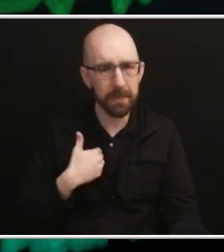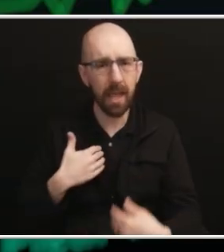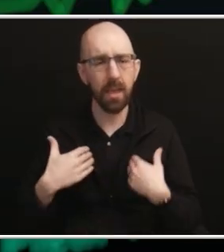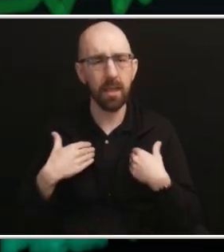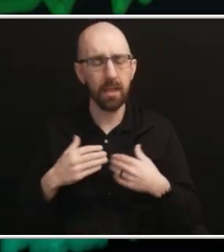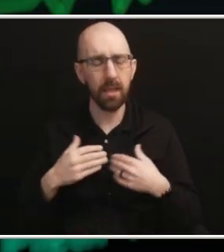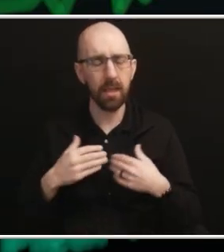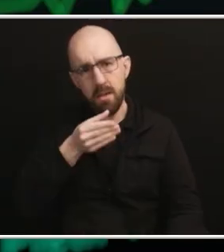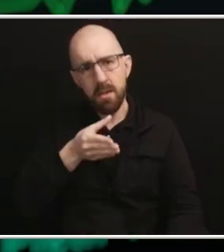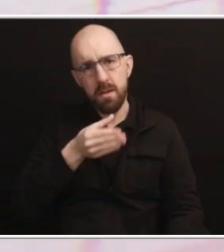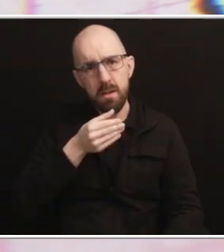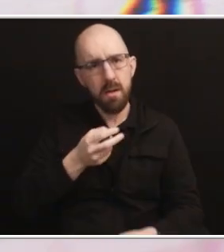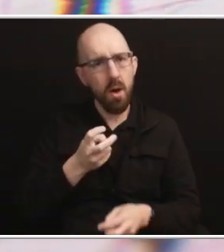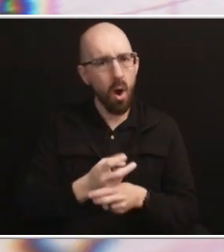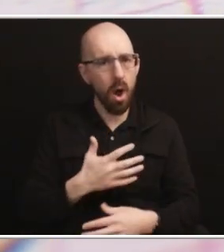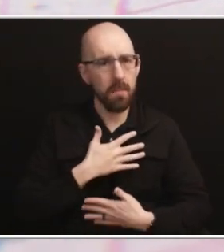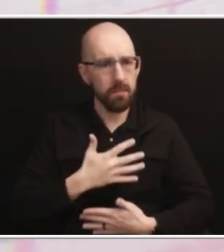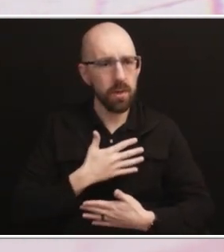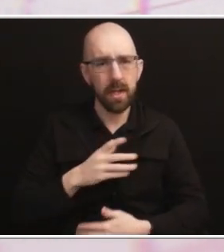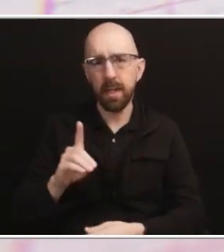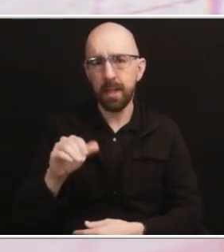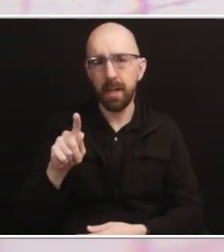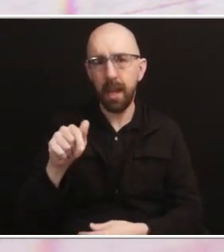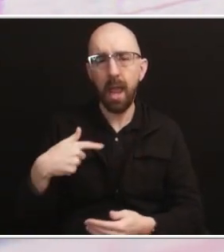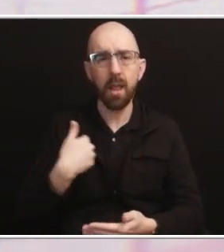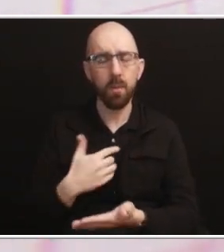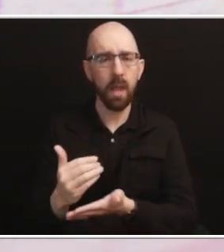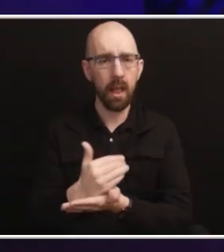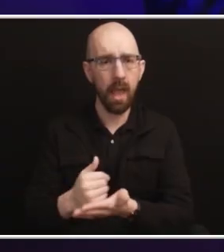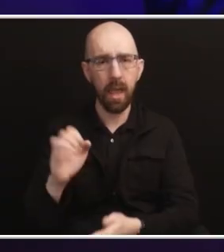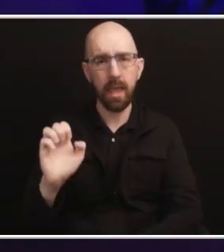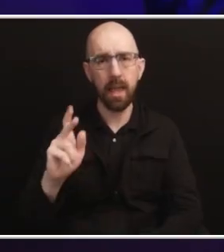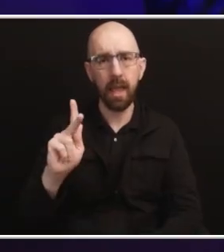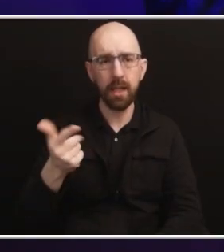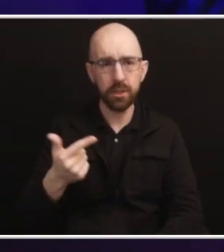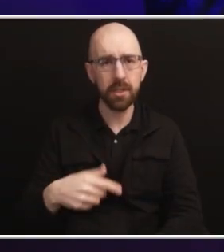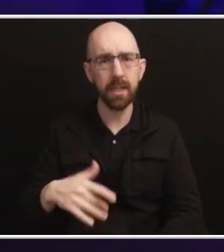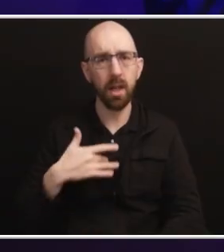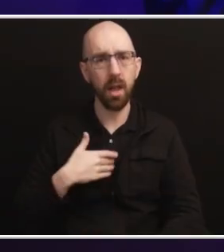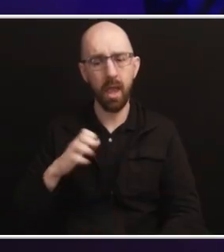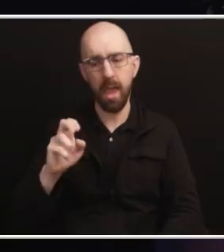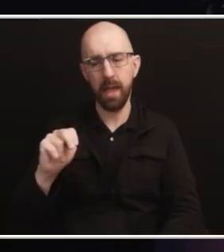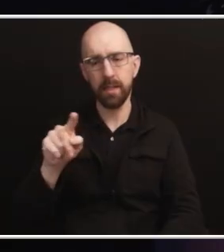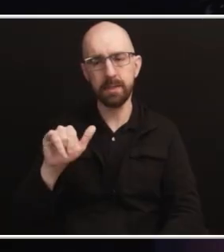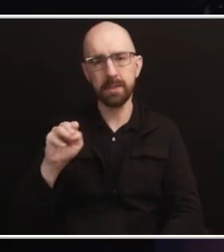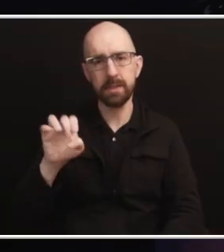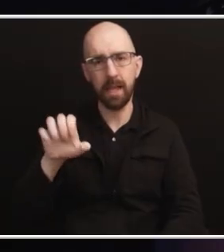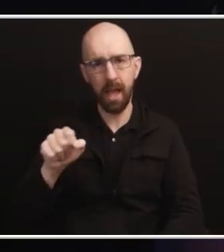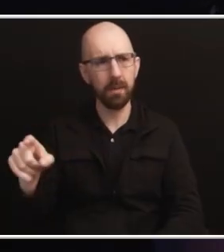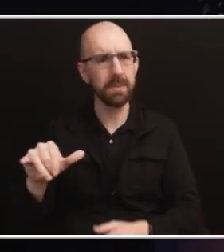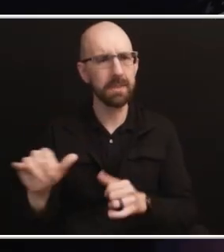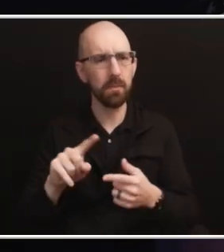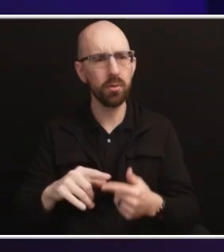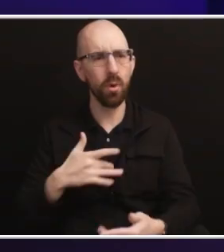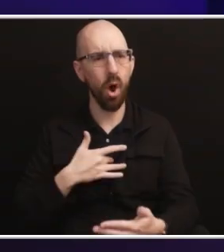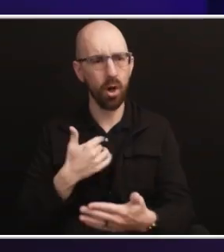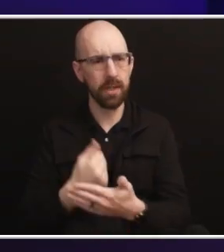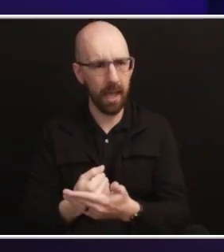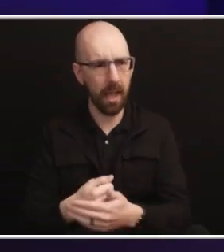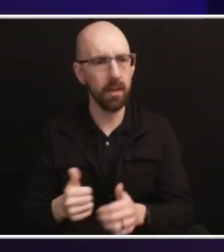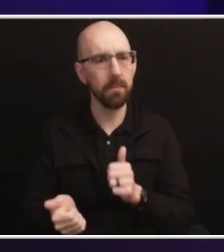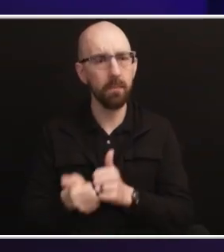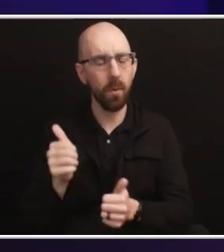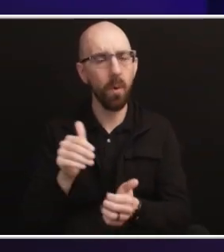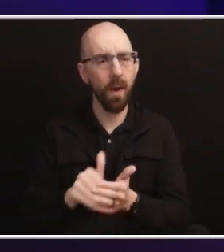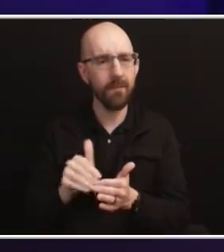data that we find on these patients, their EKGs and their cardiac enzymes, are very similar to heart attack patients. Most of the time, Dr. Love, and yes,